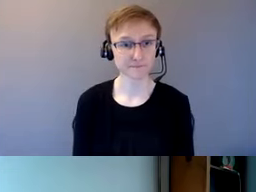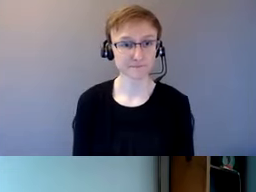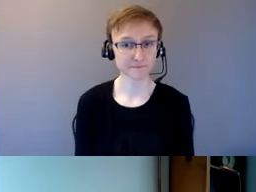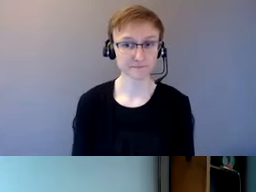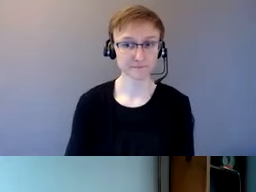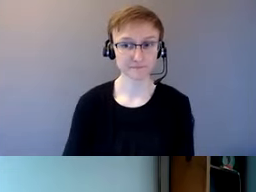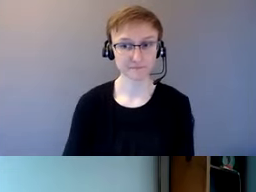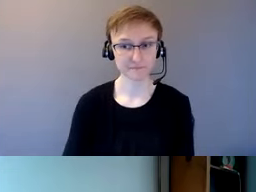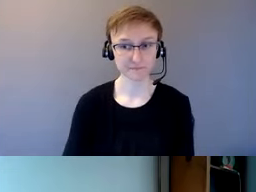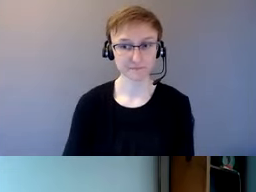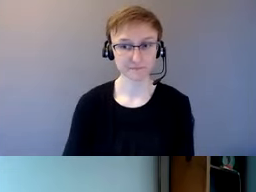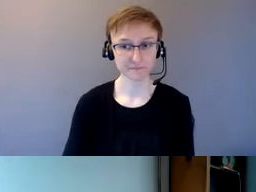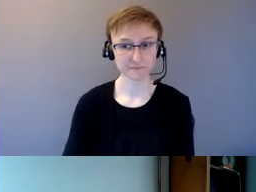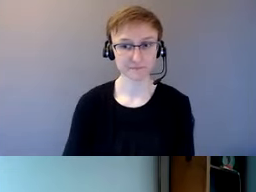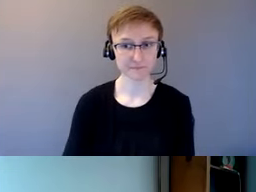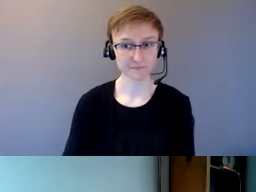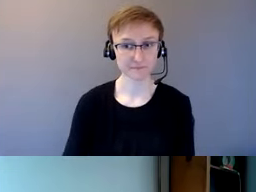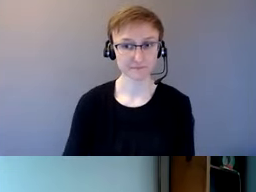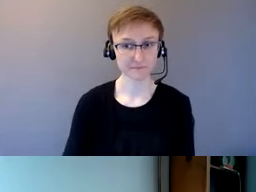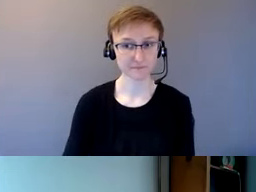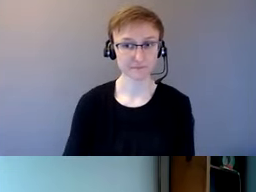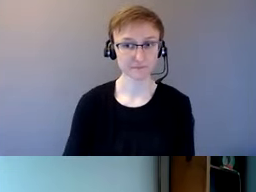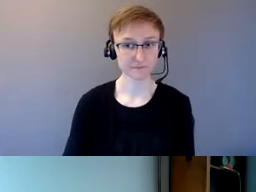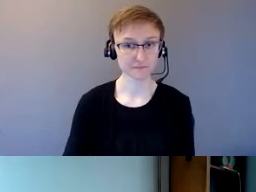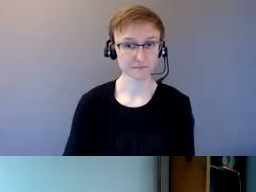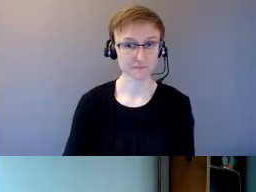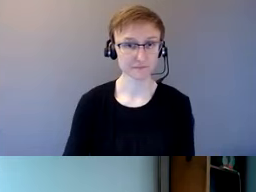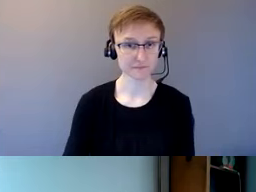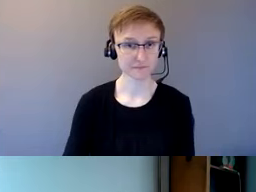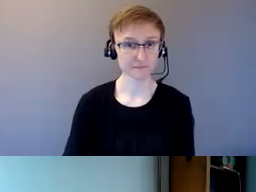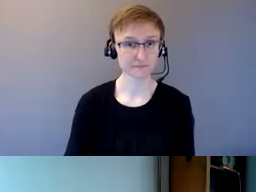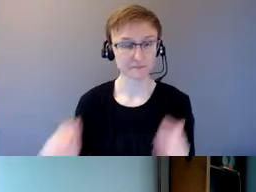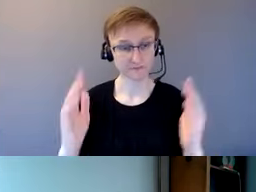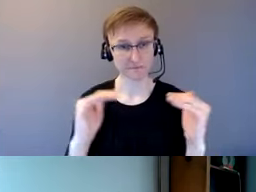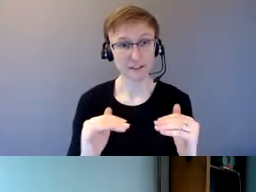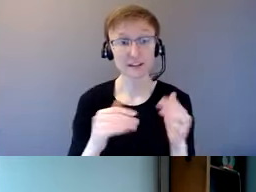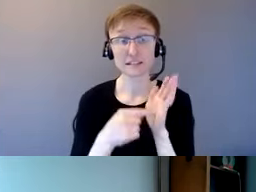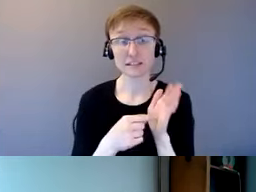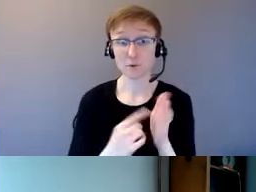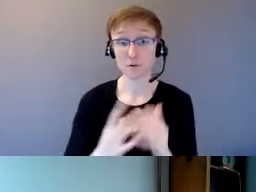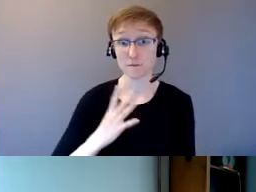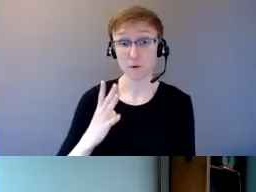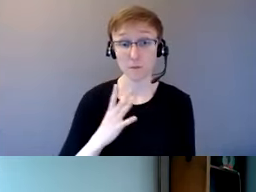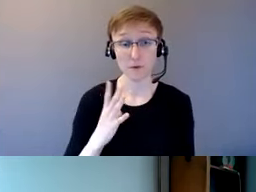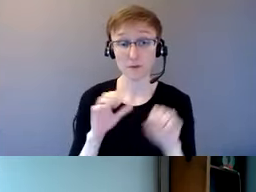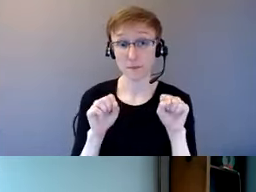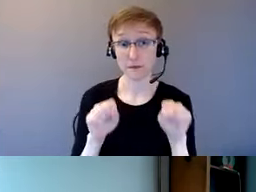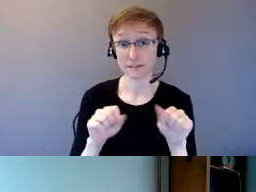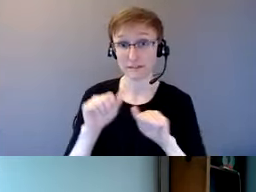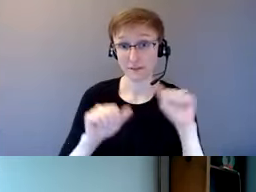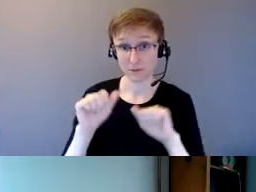So next slide, some examples of formal capacity evaluations. So these aren't assessments, these